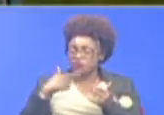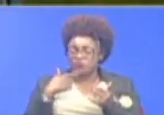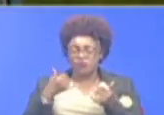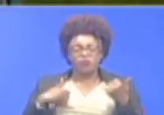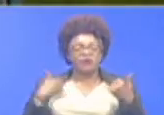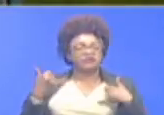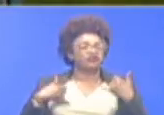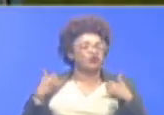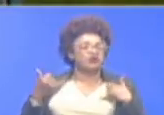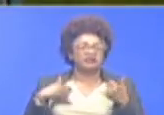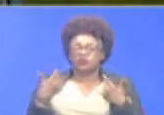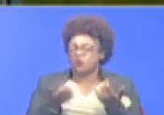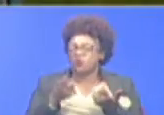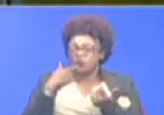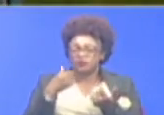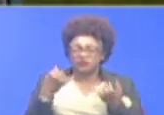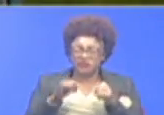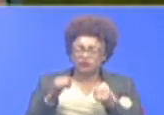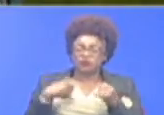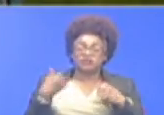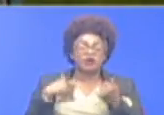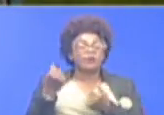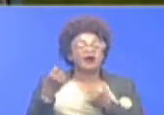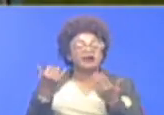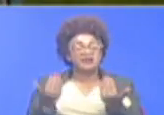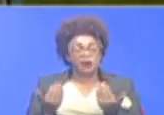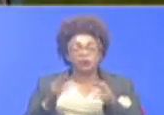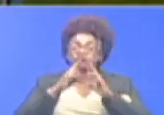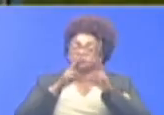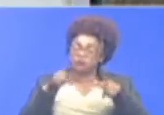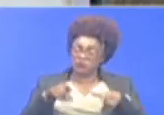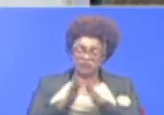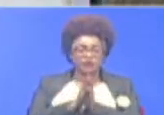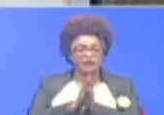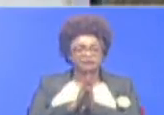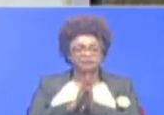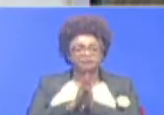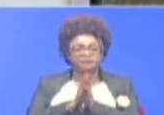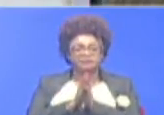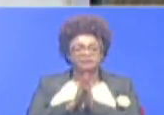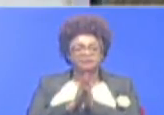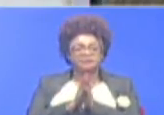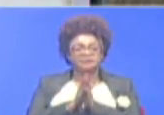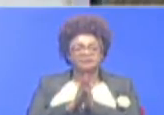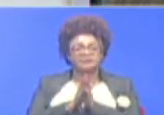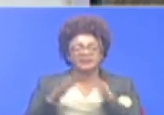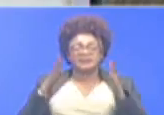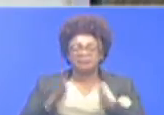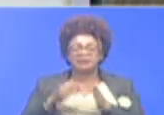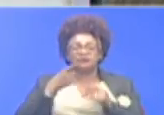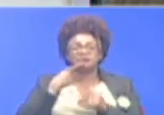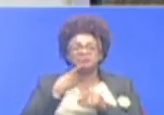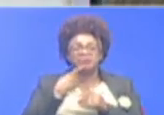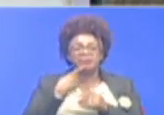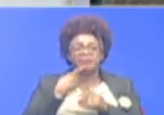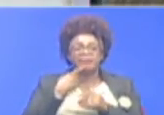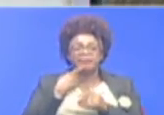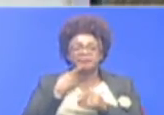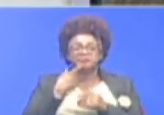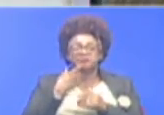yes. or trying to enjoy their meal of ugali right now, yeah. to respond to this story? Well, I had someone, you know, crack a joke that we are taking milk with